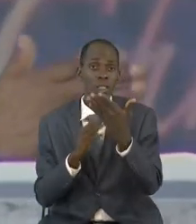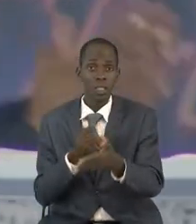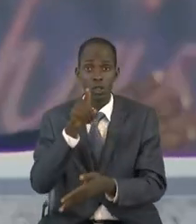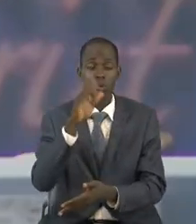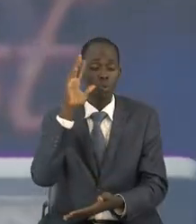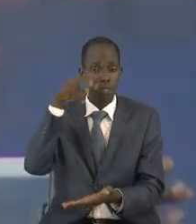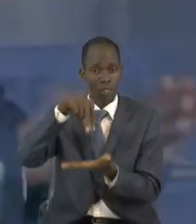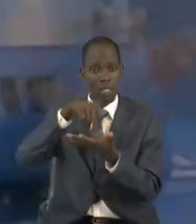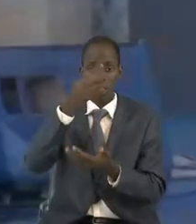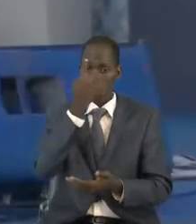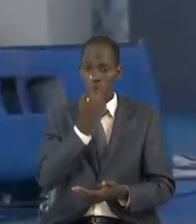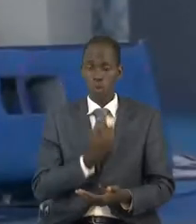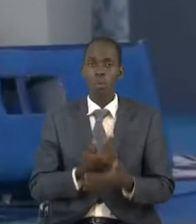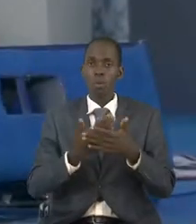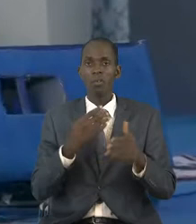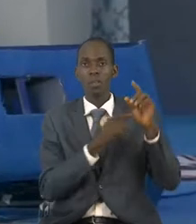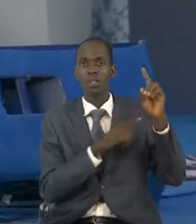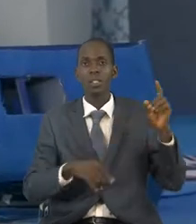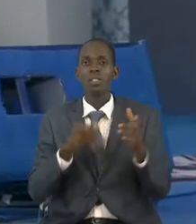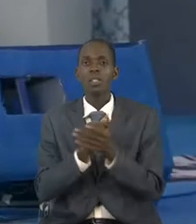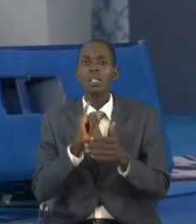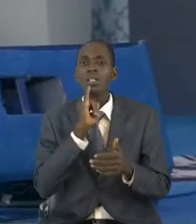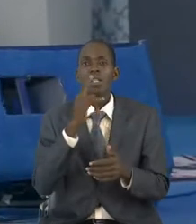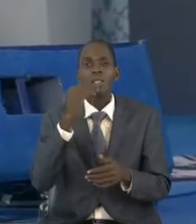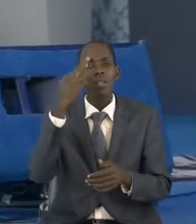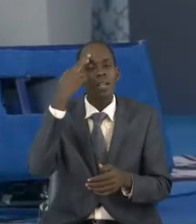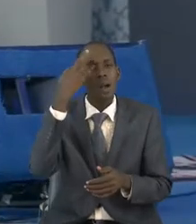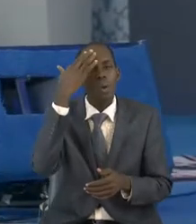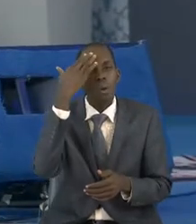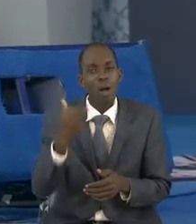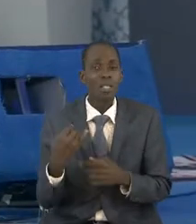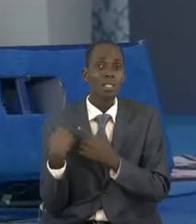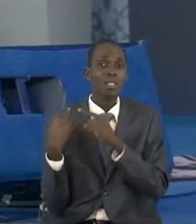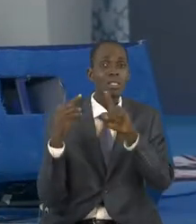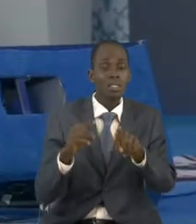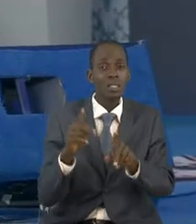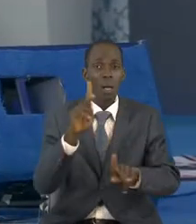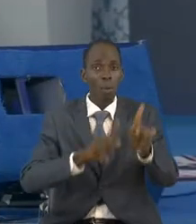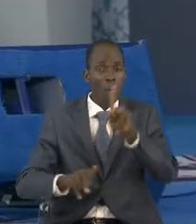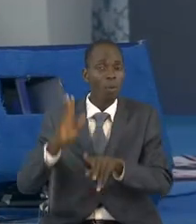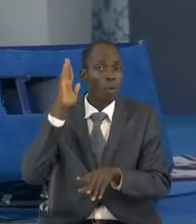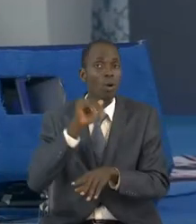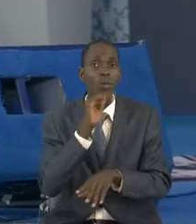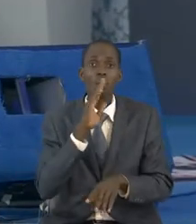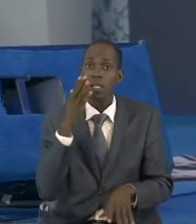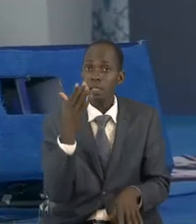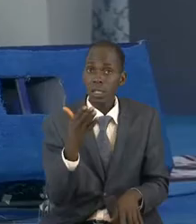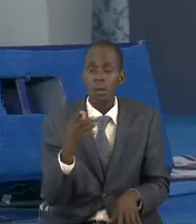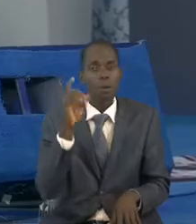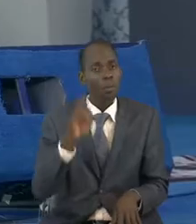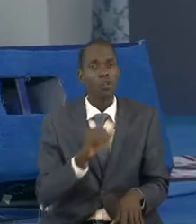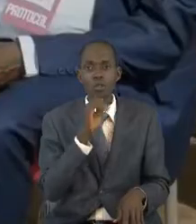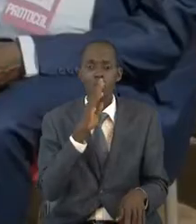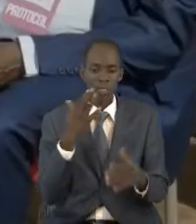alone before the Lord. That's the reason why, since they are not going to be there that day, they should not be there